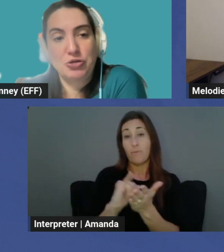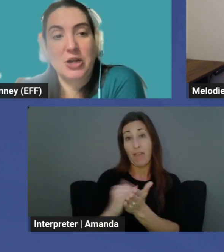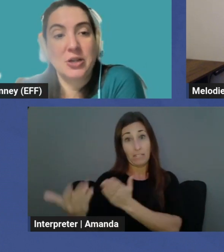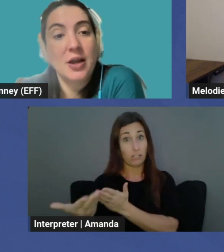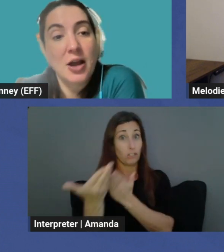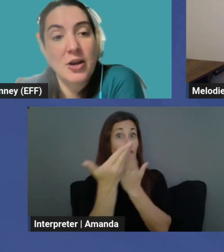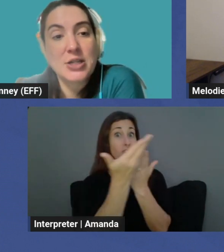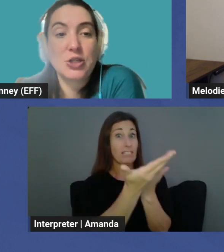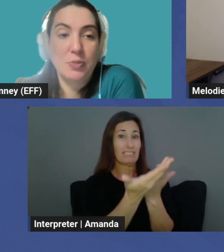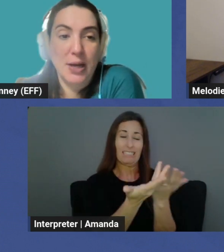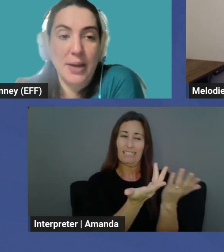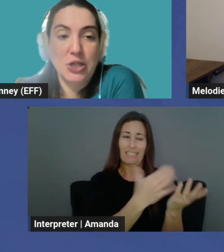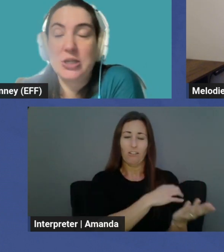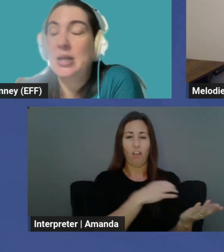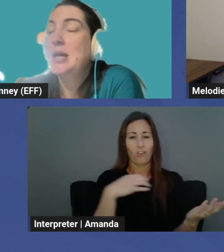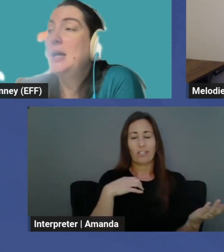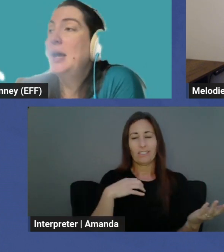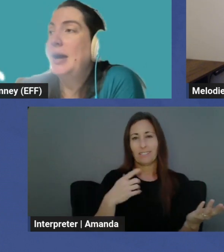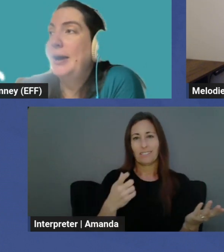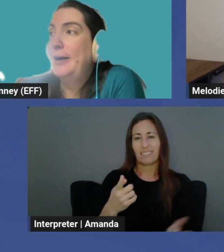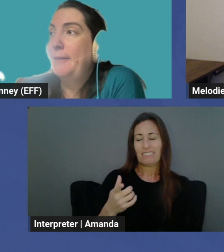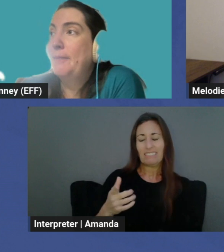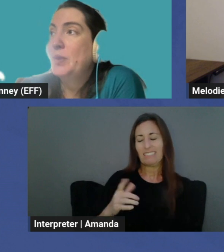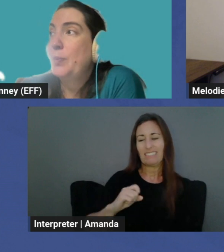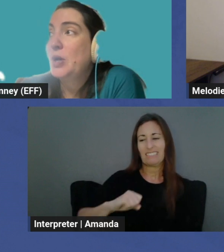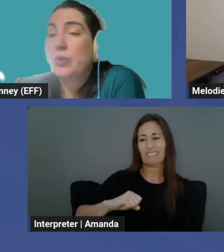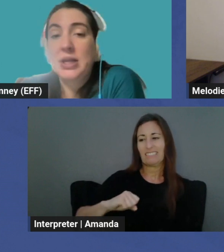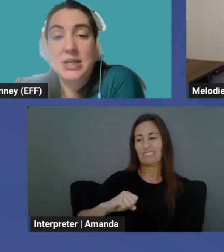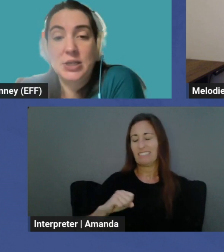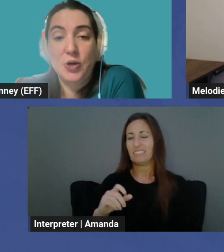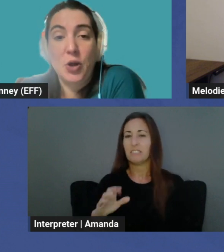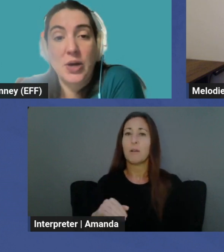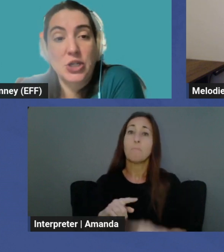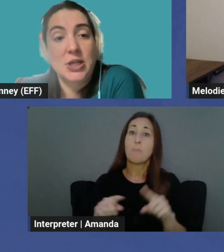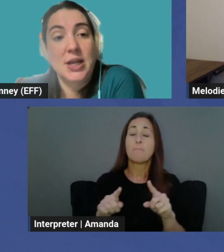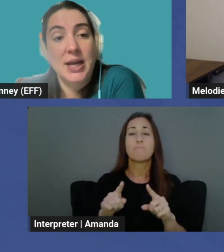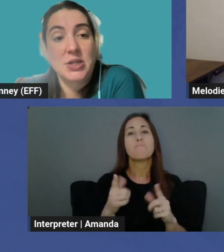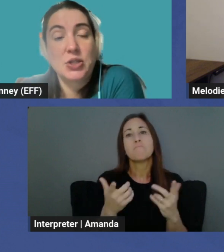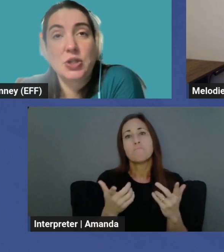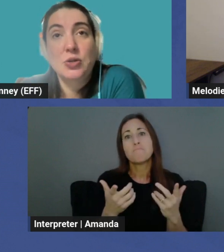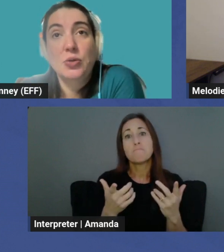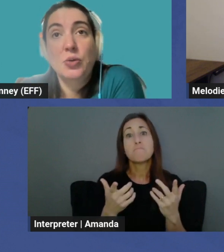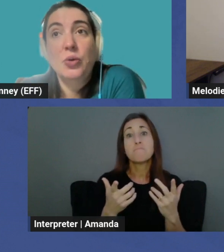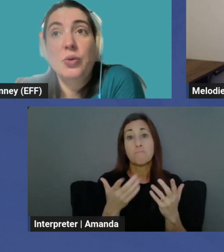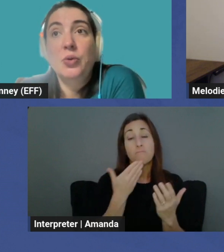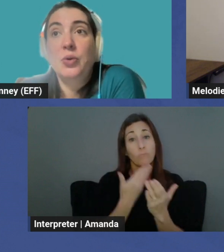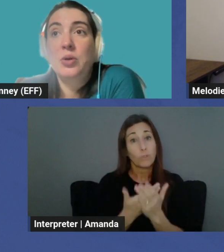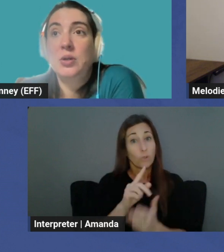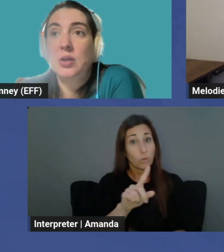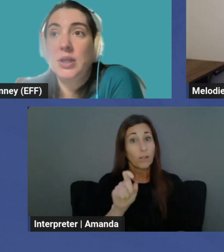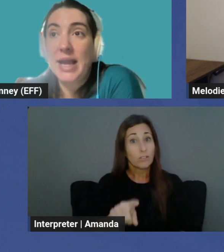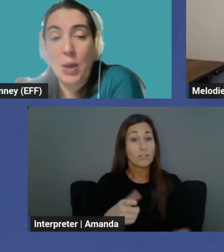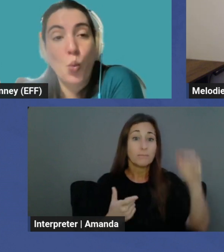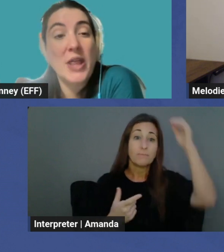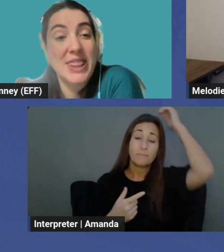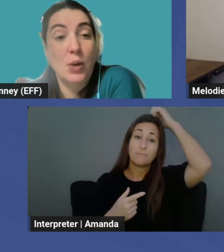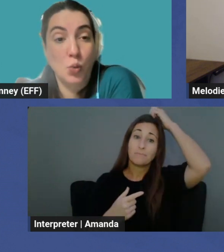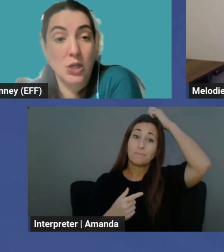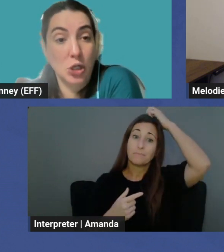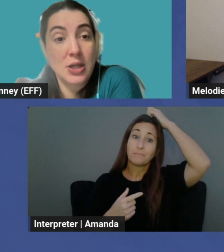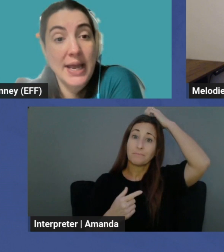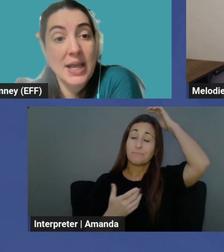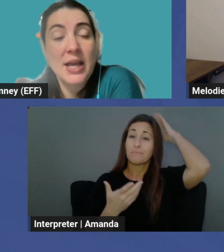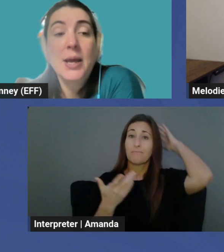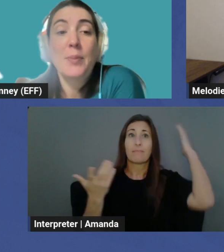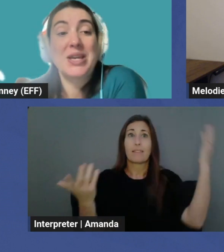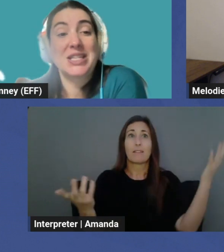zero traction in Congress, as you might imagine. But it really is an open question as to what that would